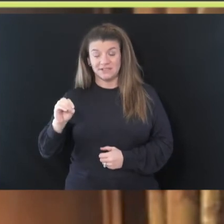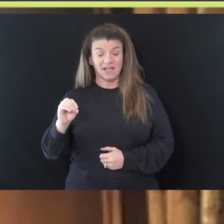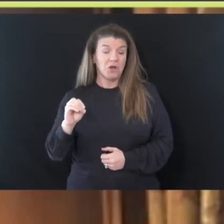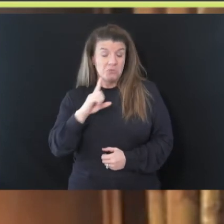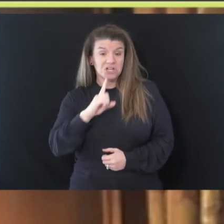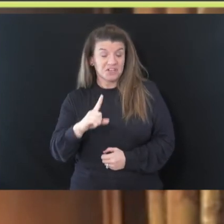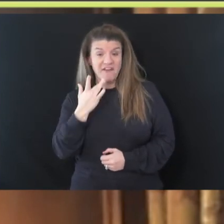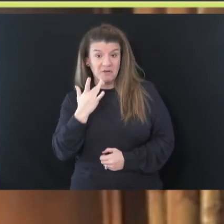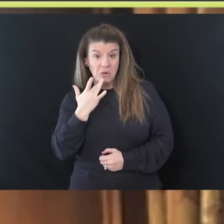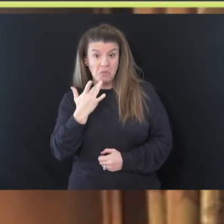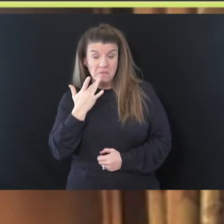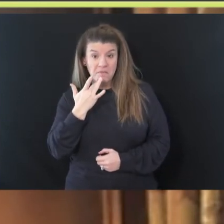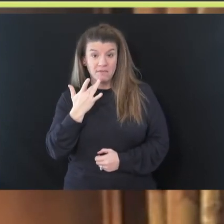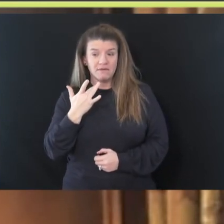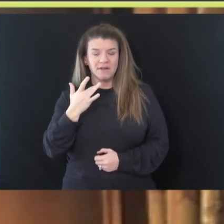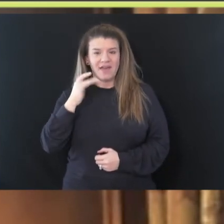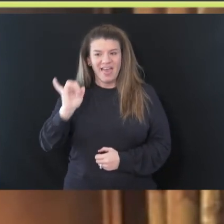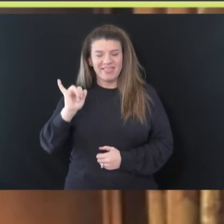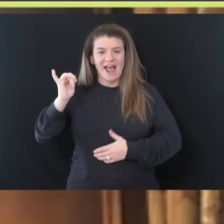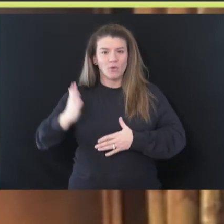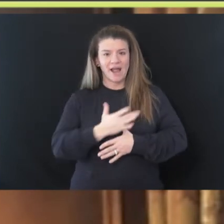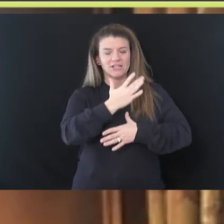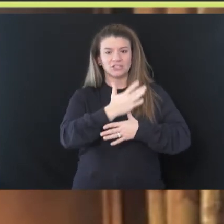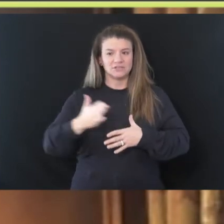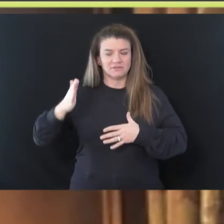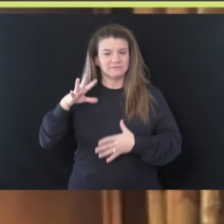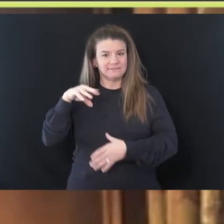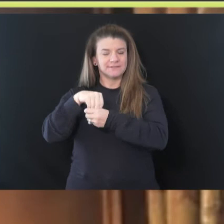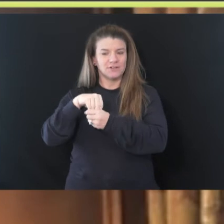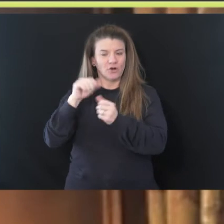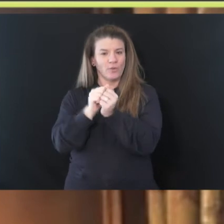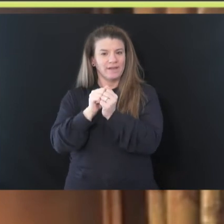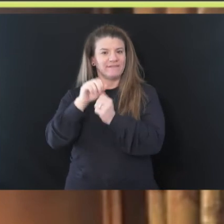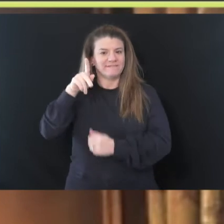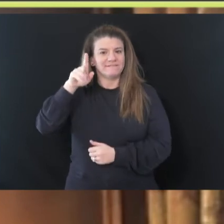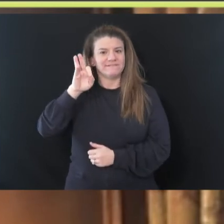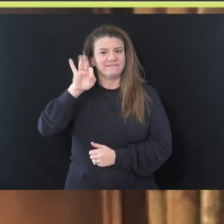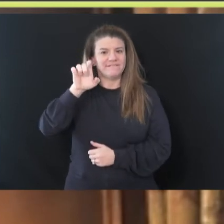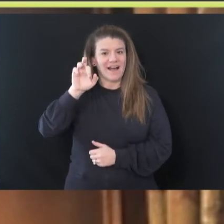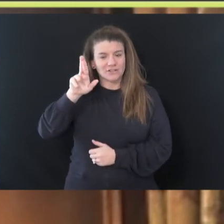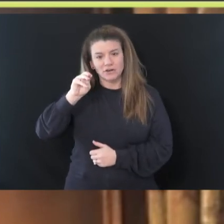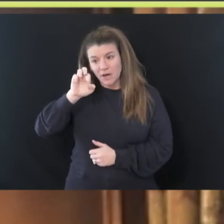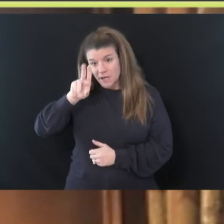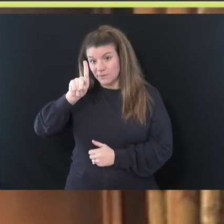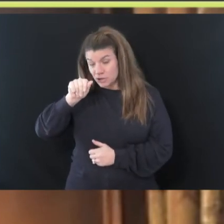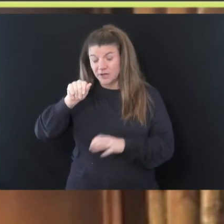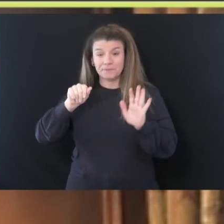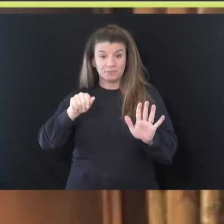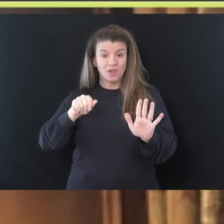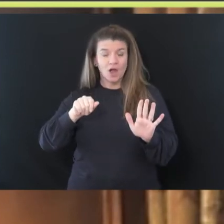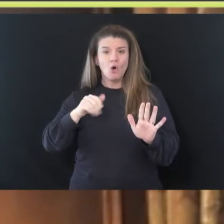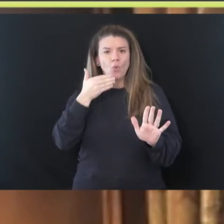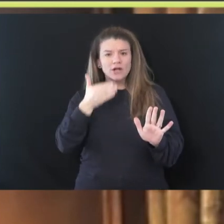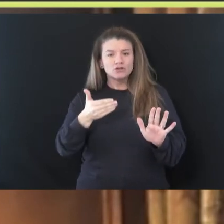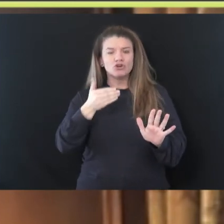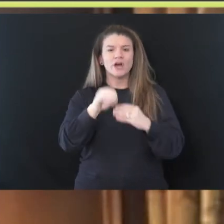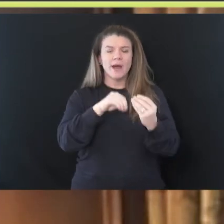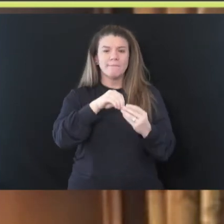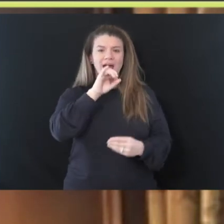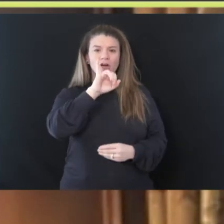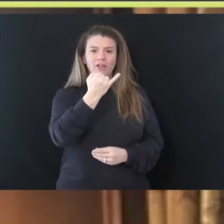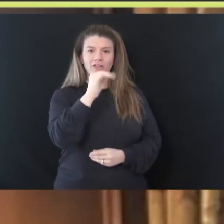favorable and, in that range with the Pfizer and the Moderna. The beauty of the Johnson & Johnson